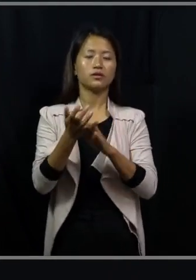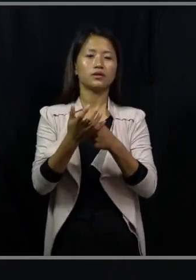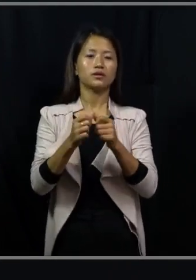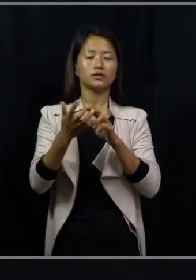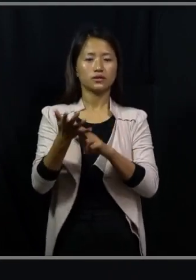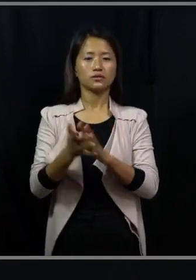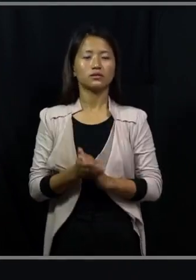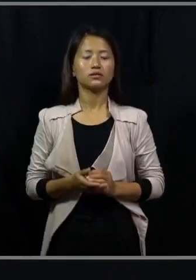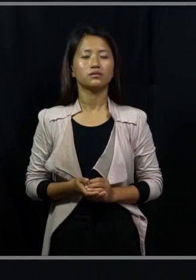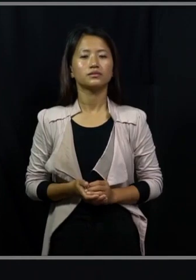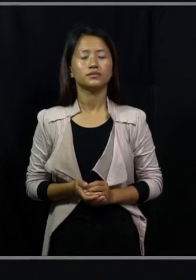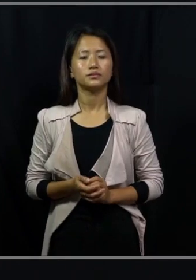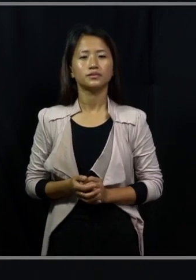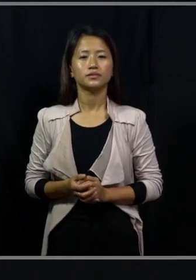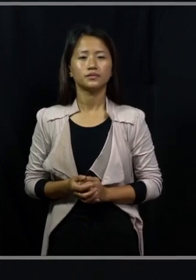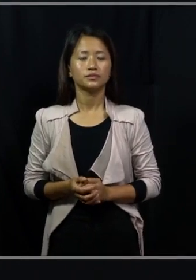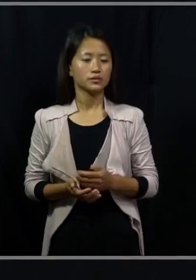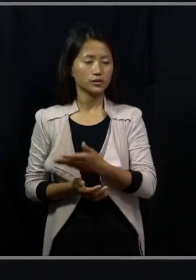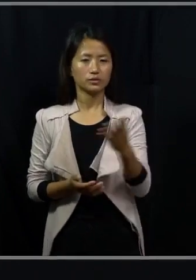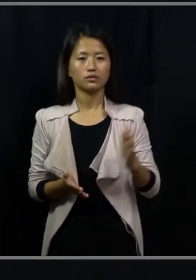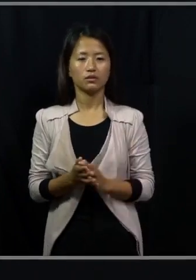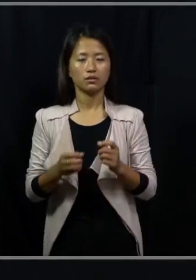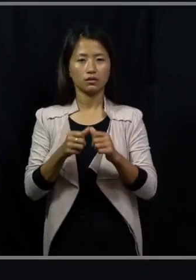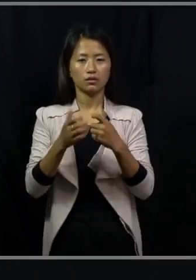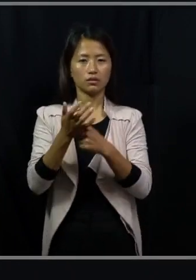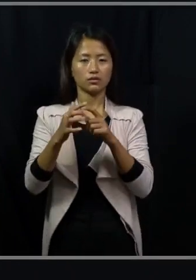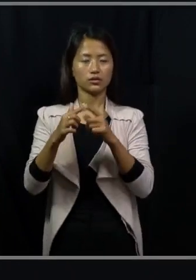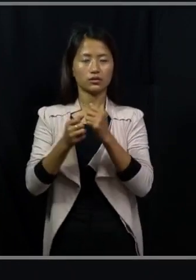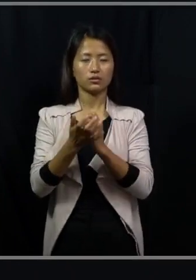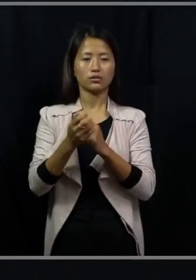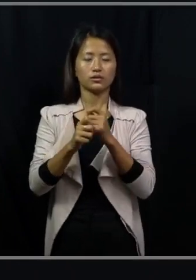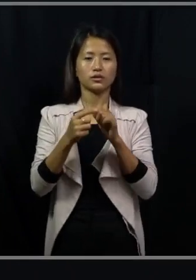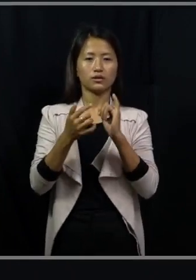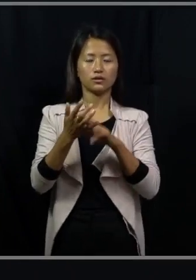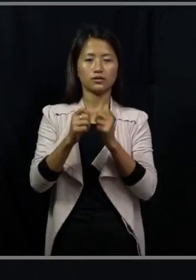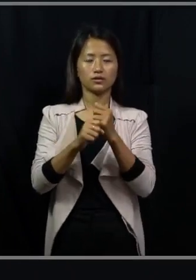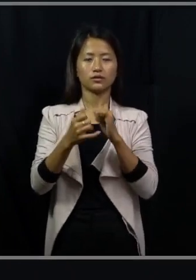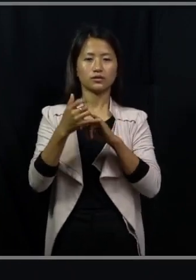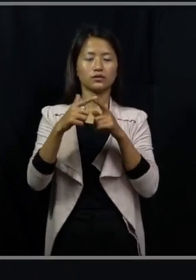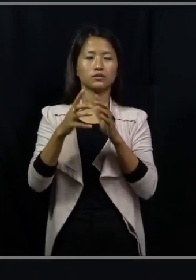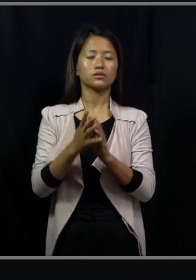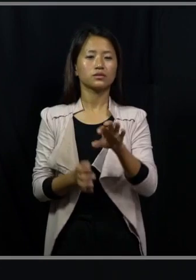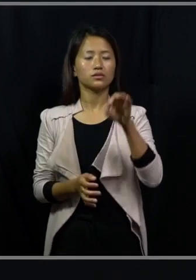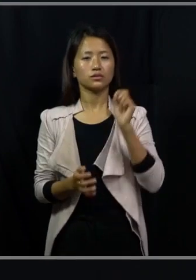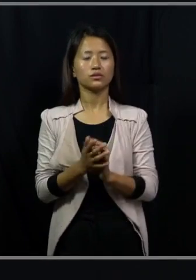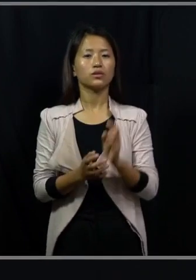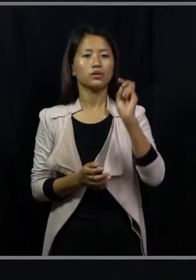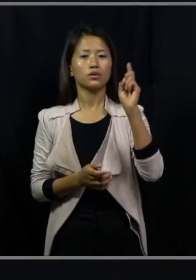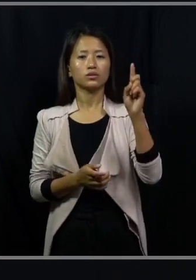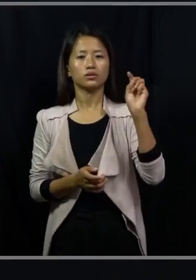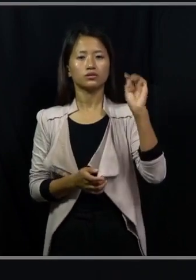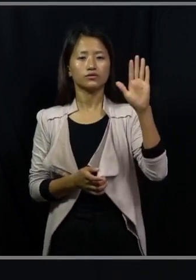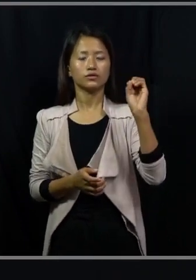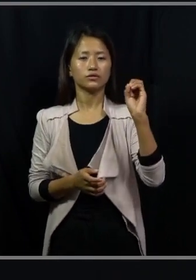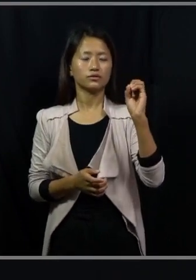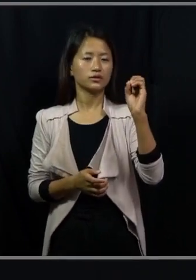them. And also the archaeologists estimated one of the temple, it took